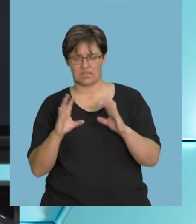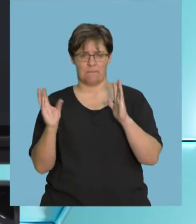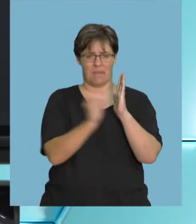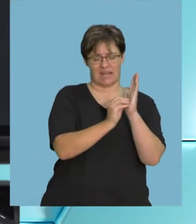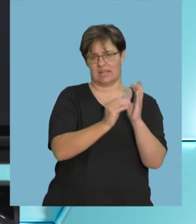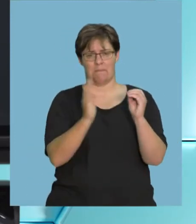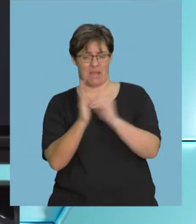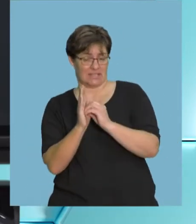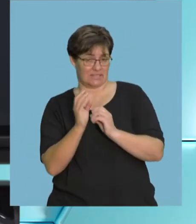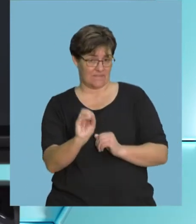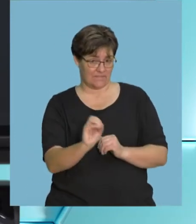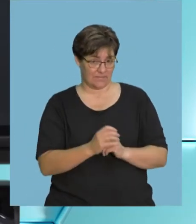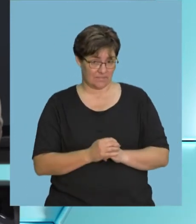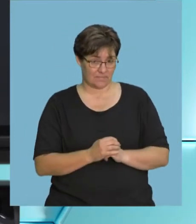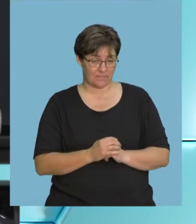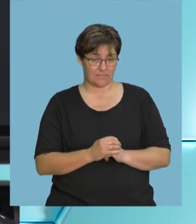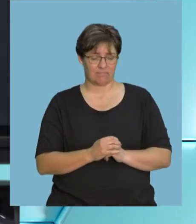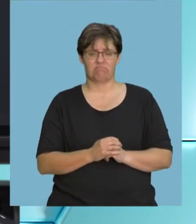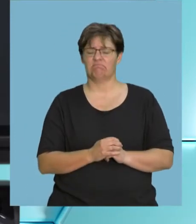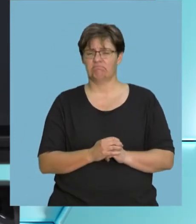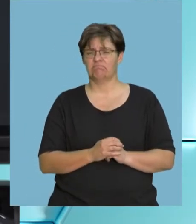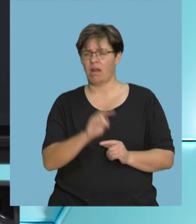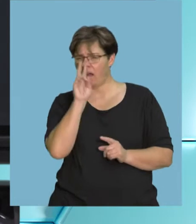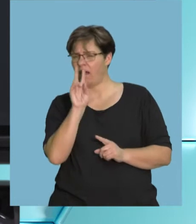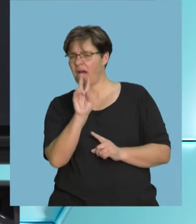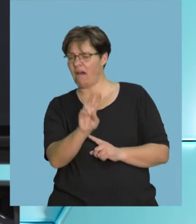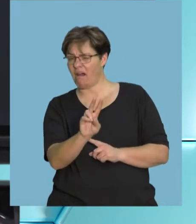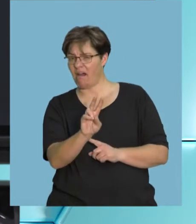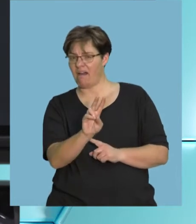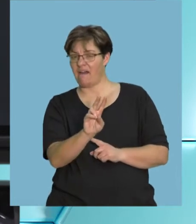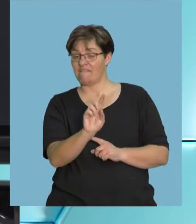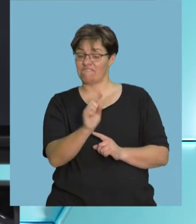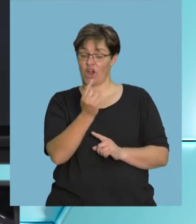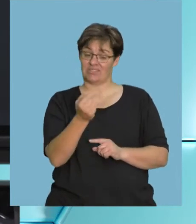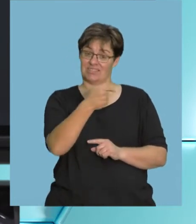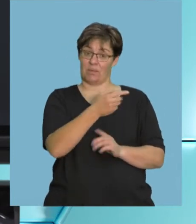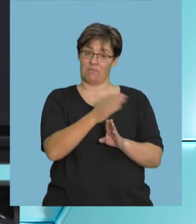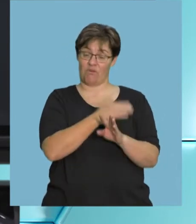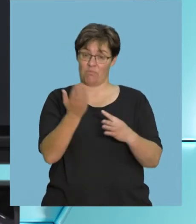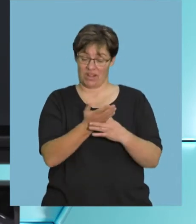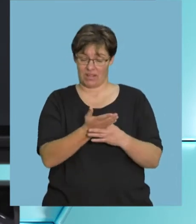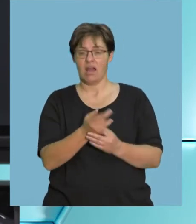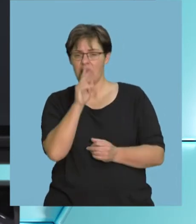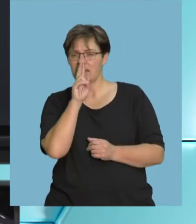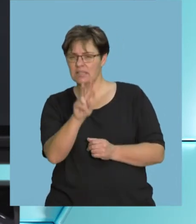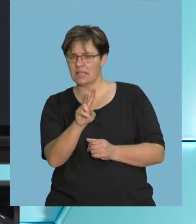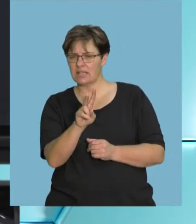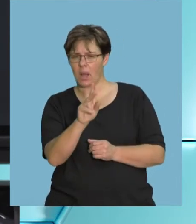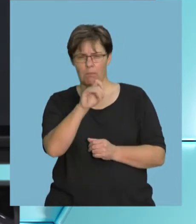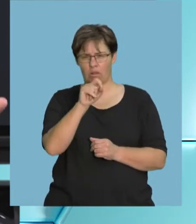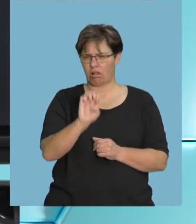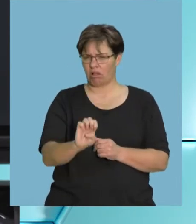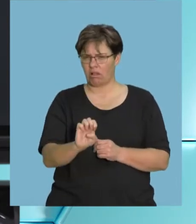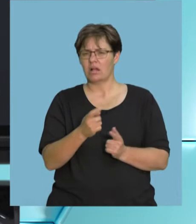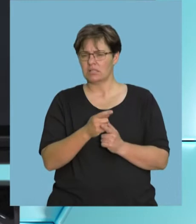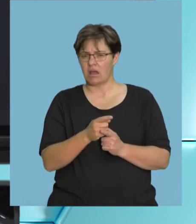magnets. One of the things that we also tapped into in our first segment, we spoke about the interaction between poles, having